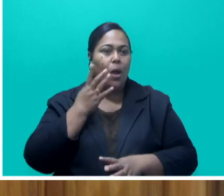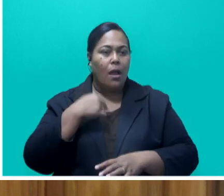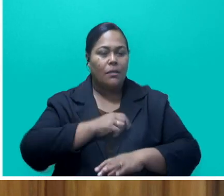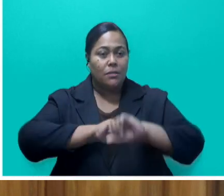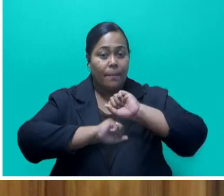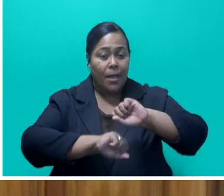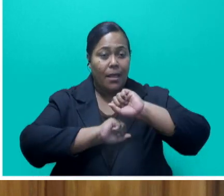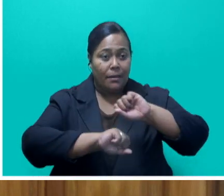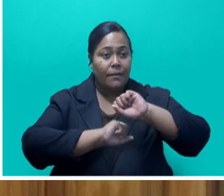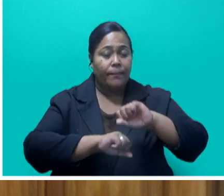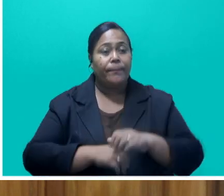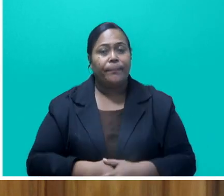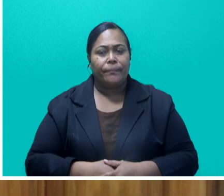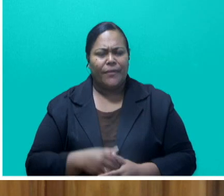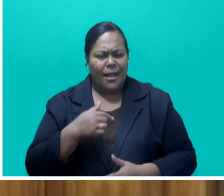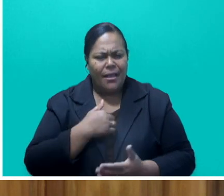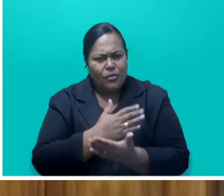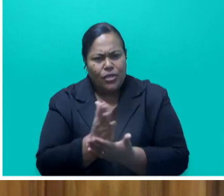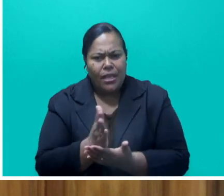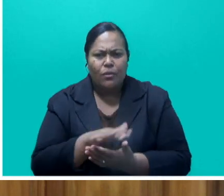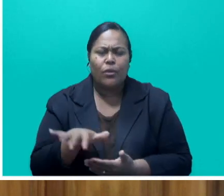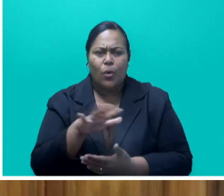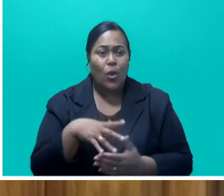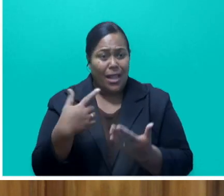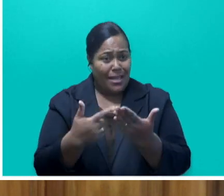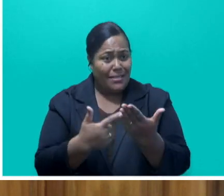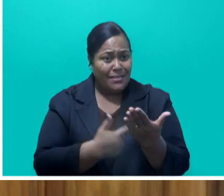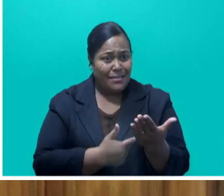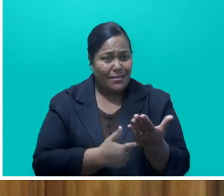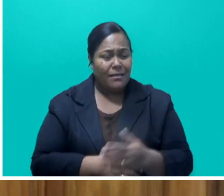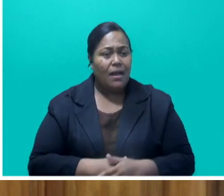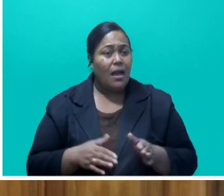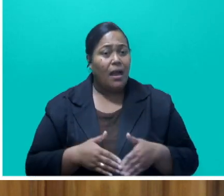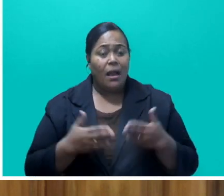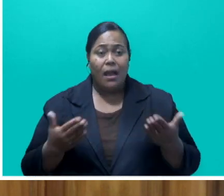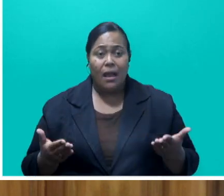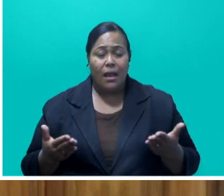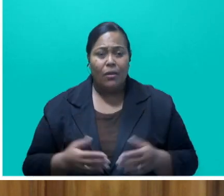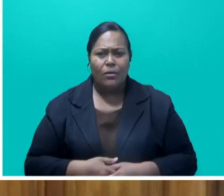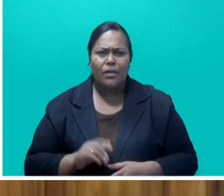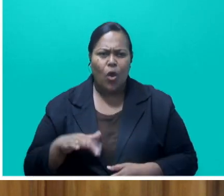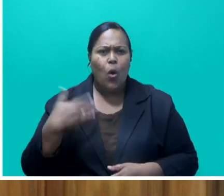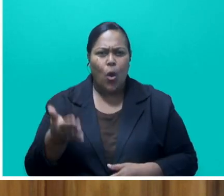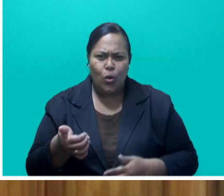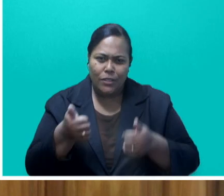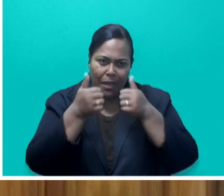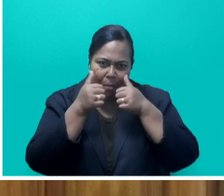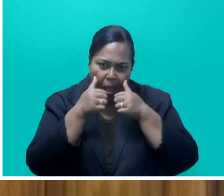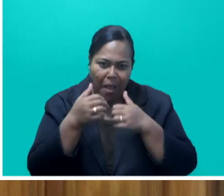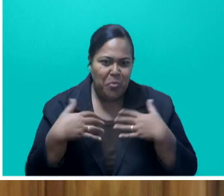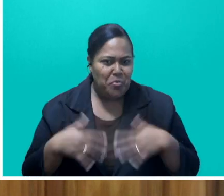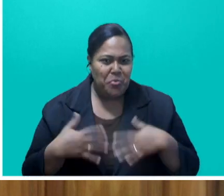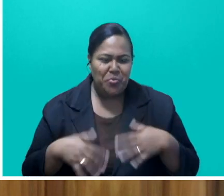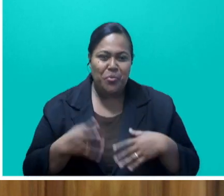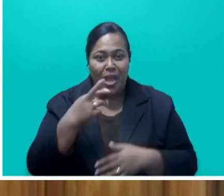the campaign, I shared with those that I visited of how I always admire the caliber of great leaders such as